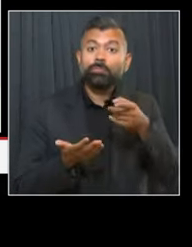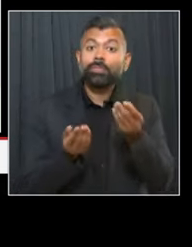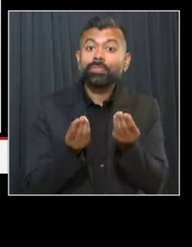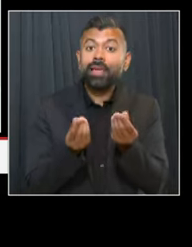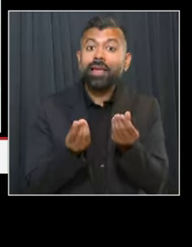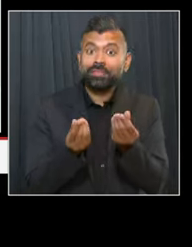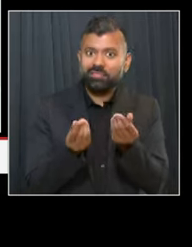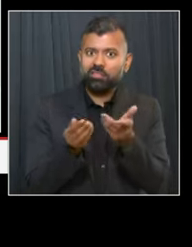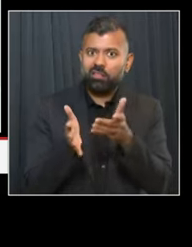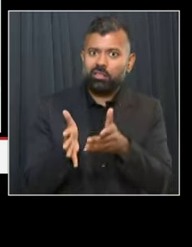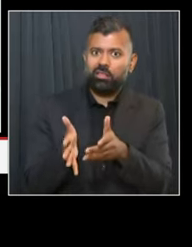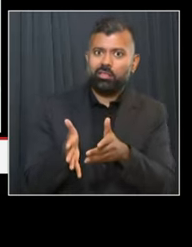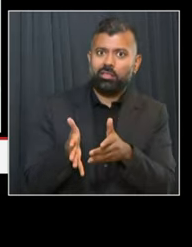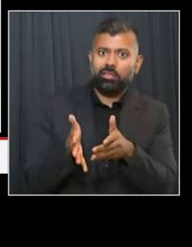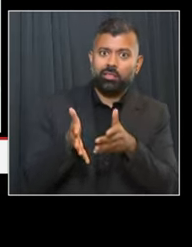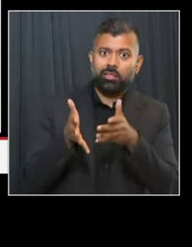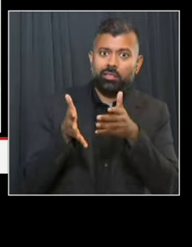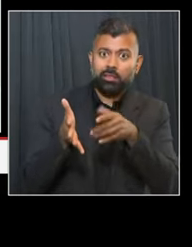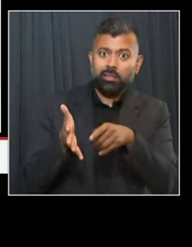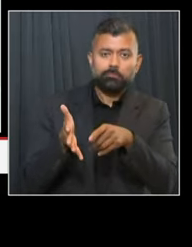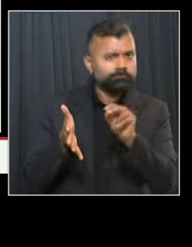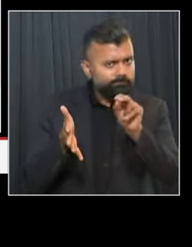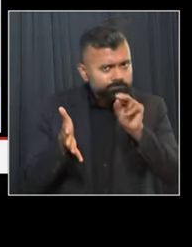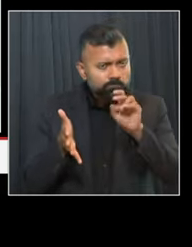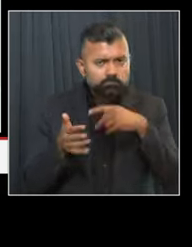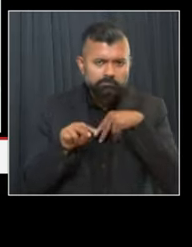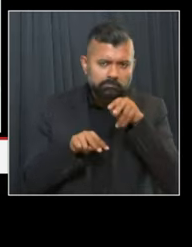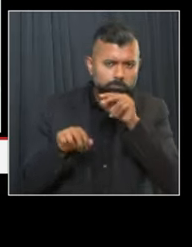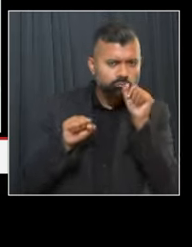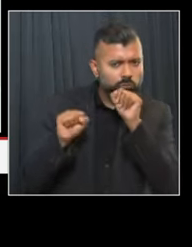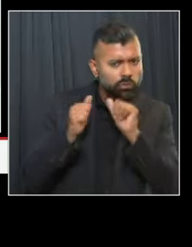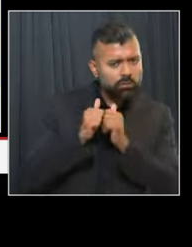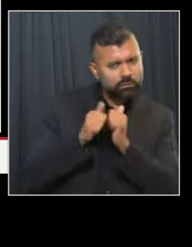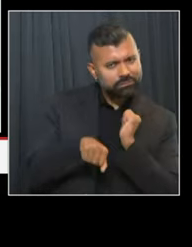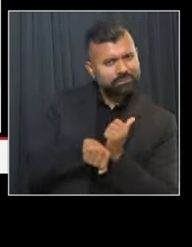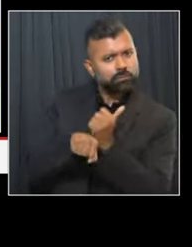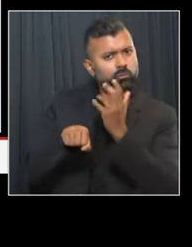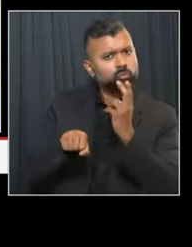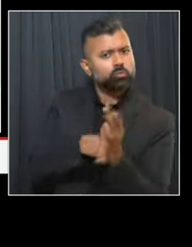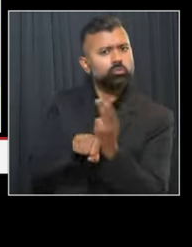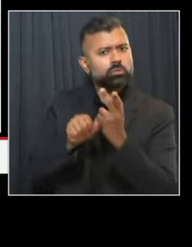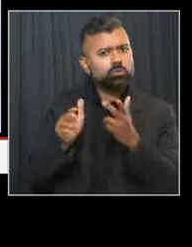change. We are looking at our business licensing.